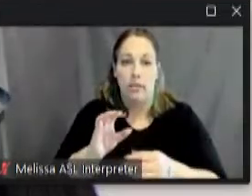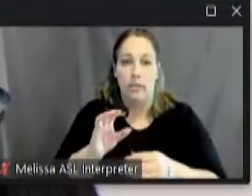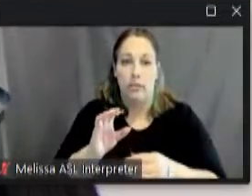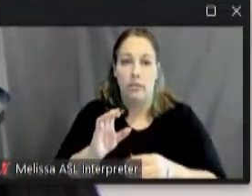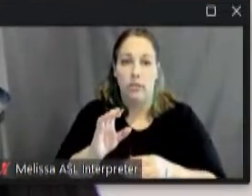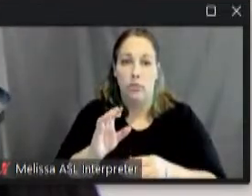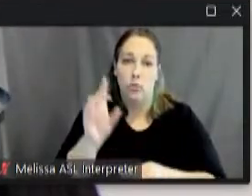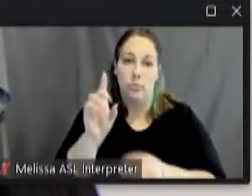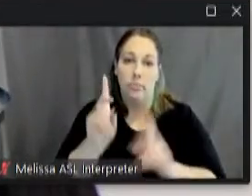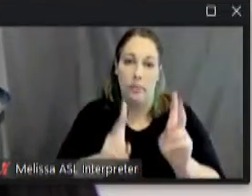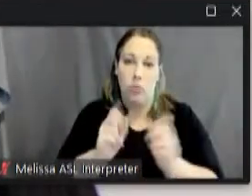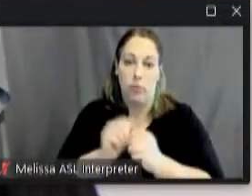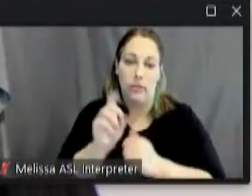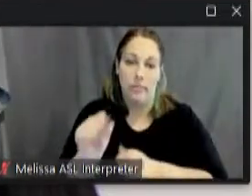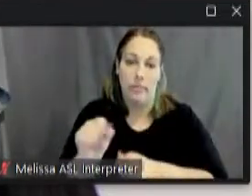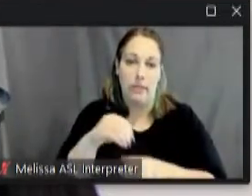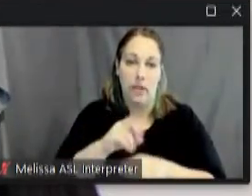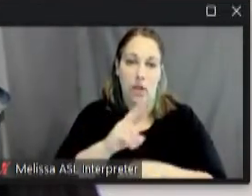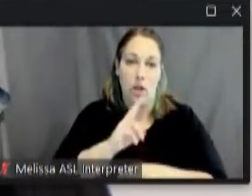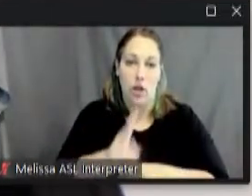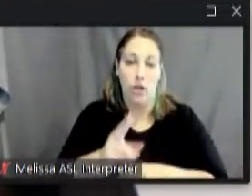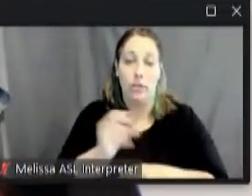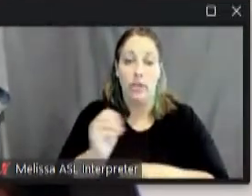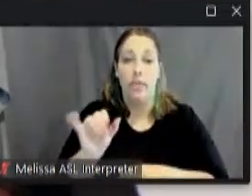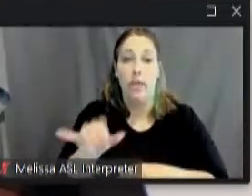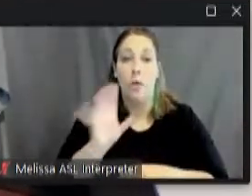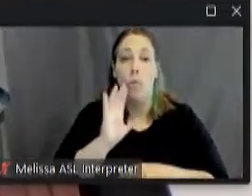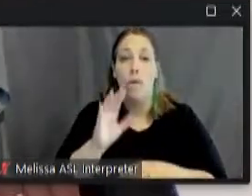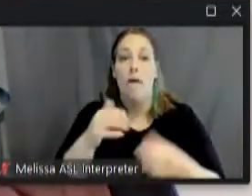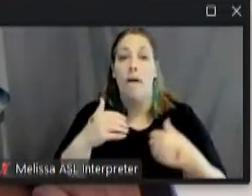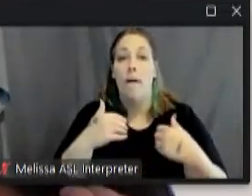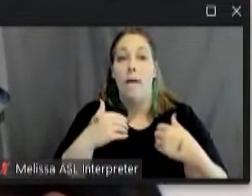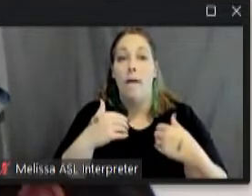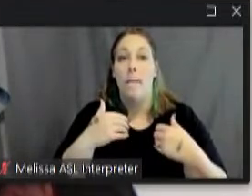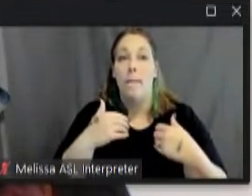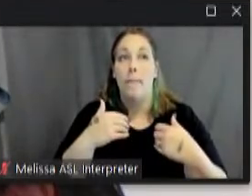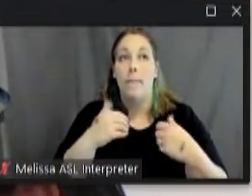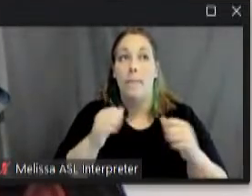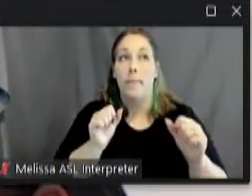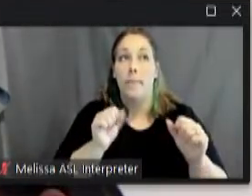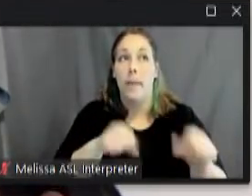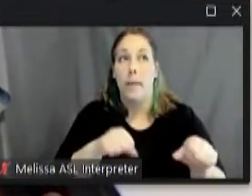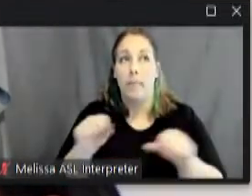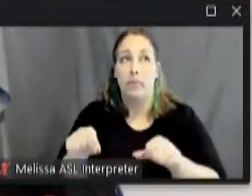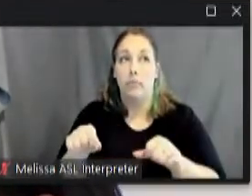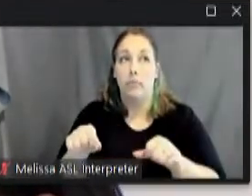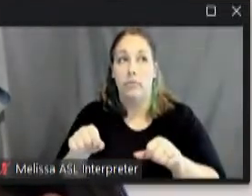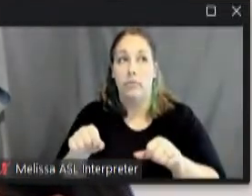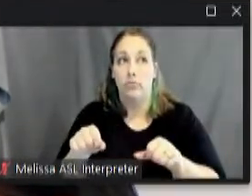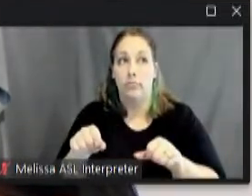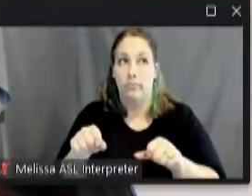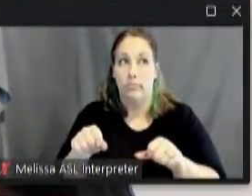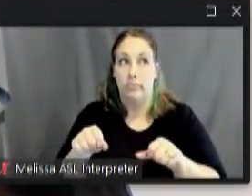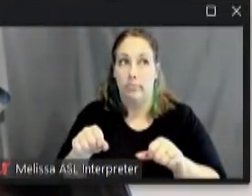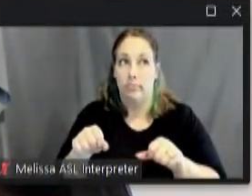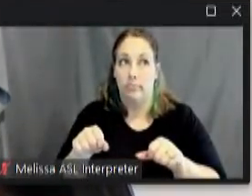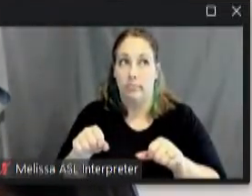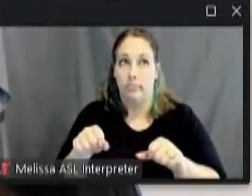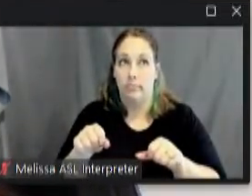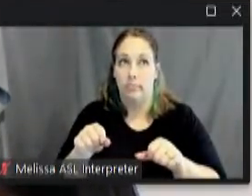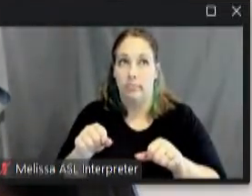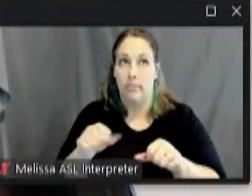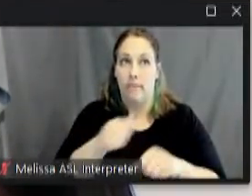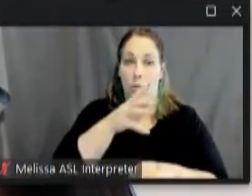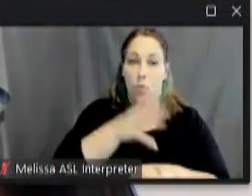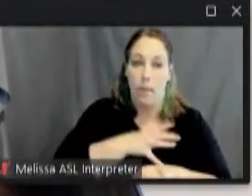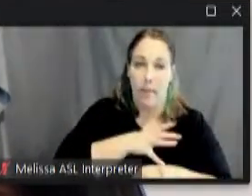us with disaggregated data of women and children, and will also take into the perspective of gender